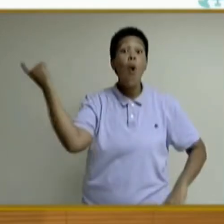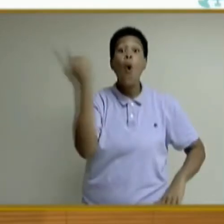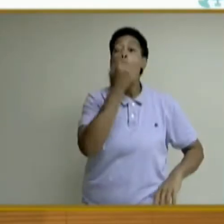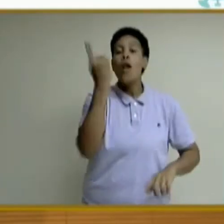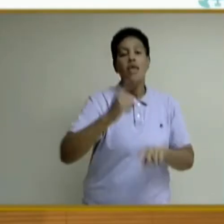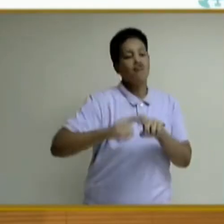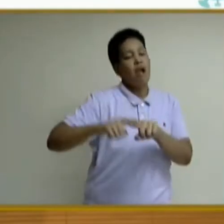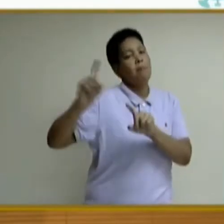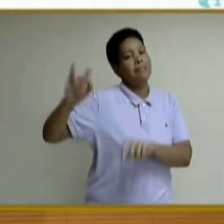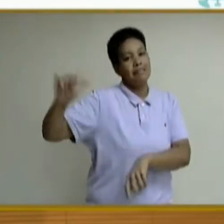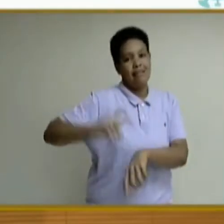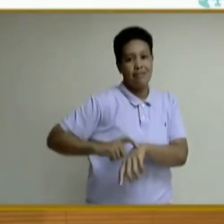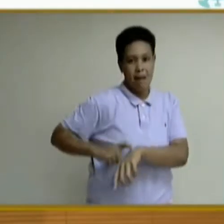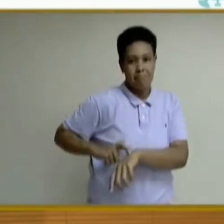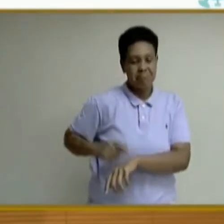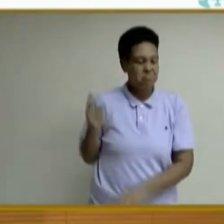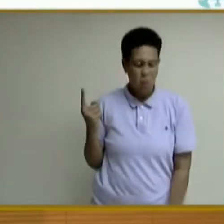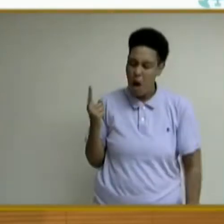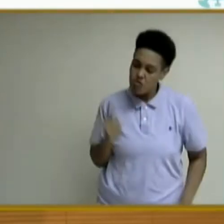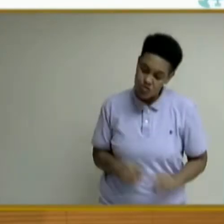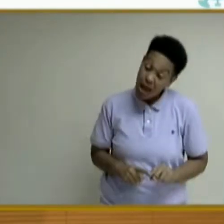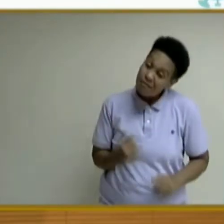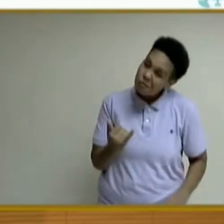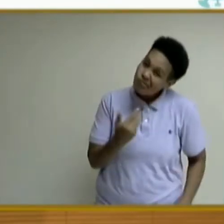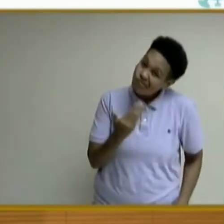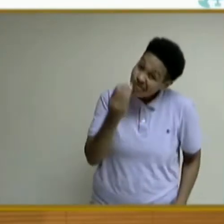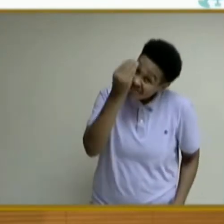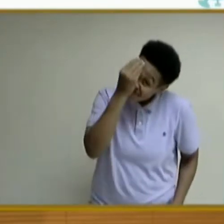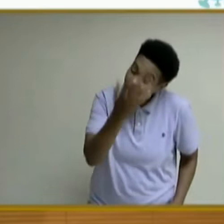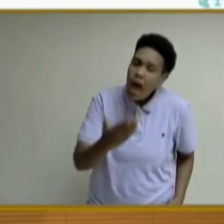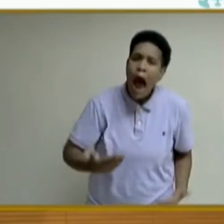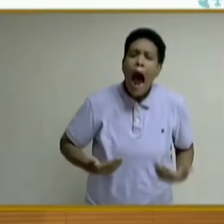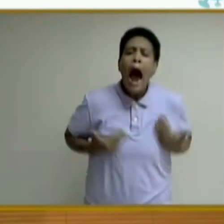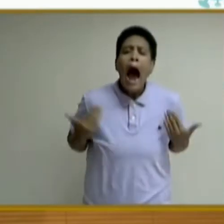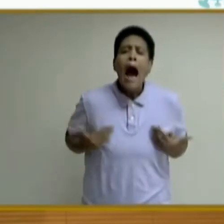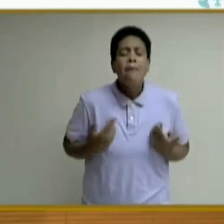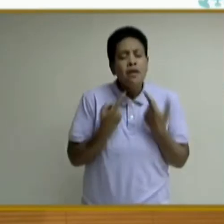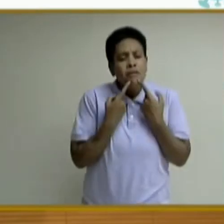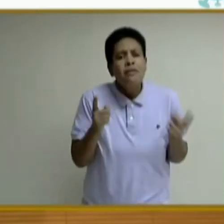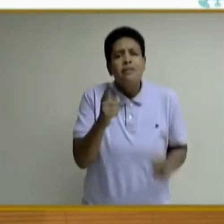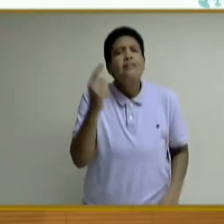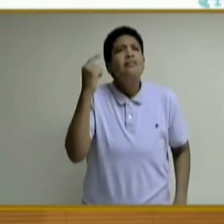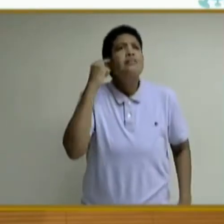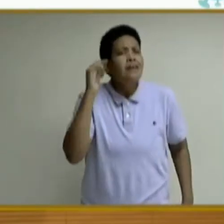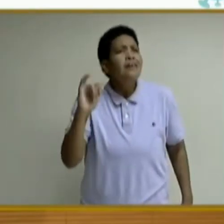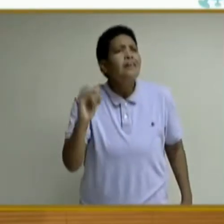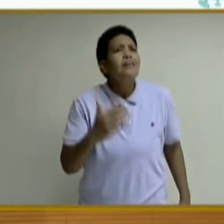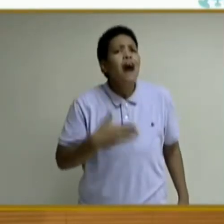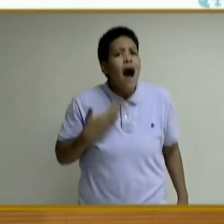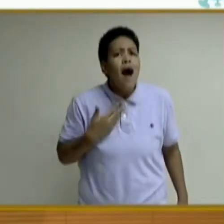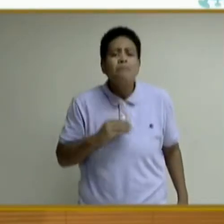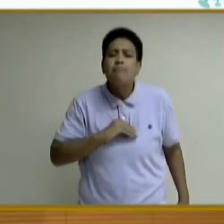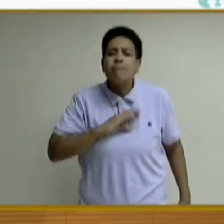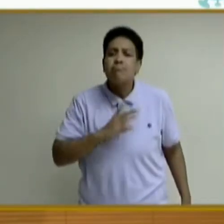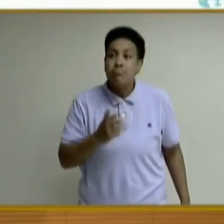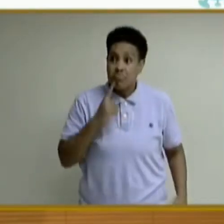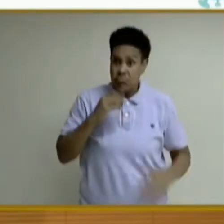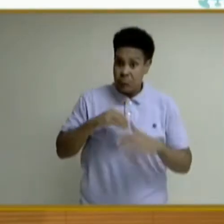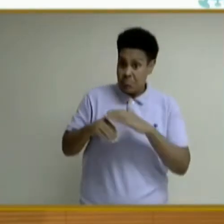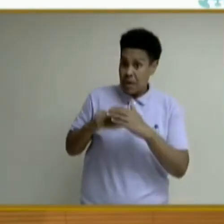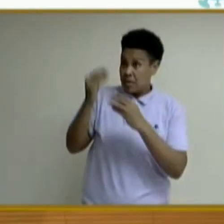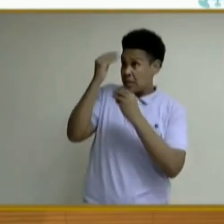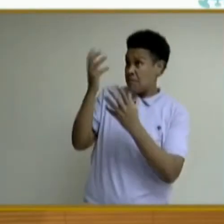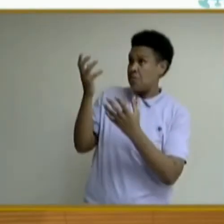test. Well, we are pleased to announce today that based on guidance